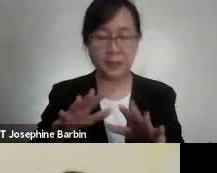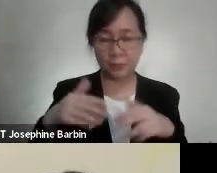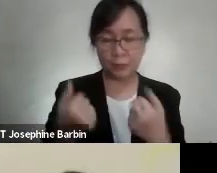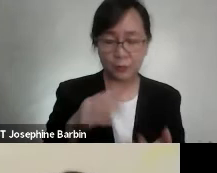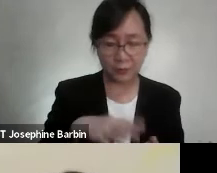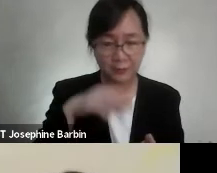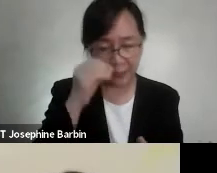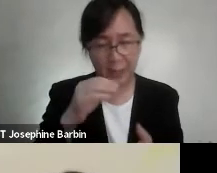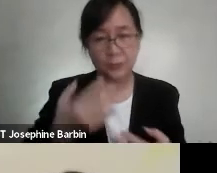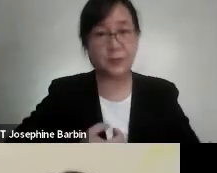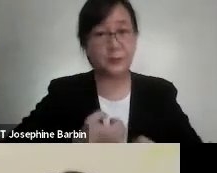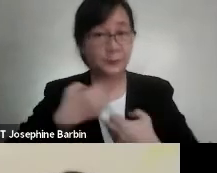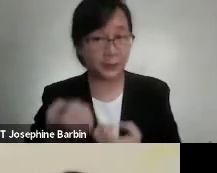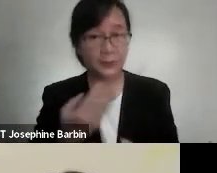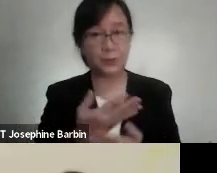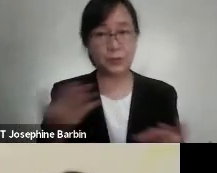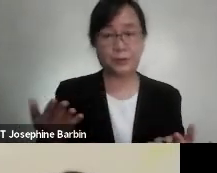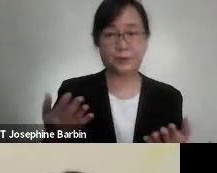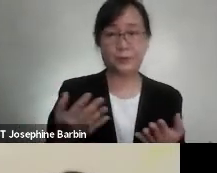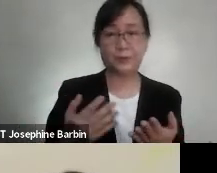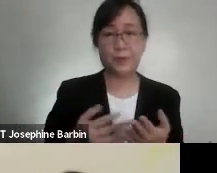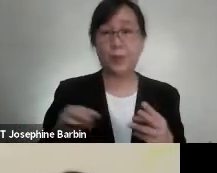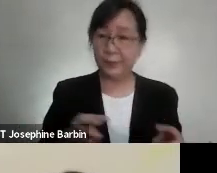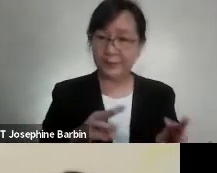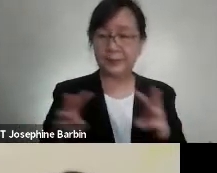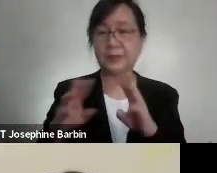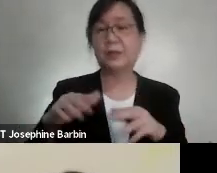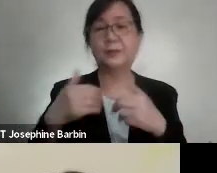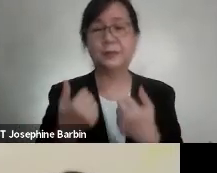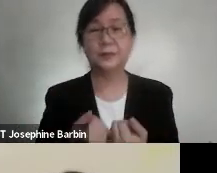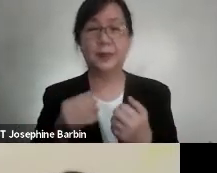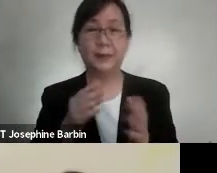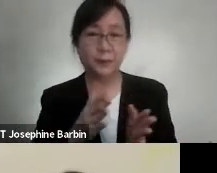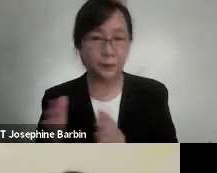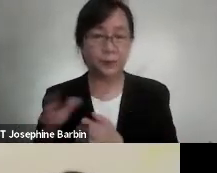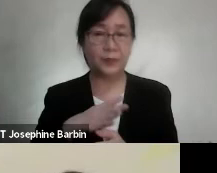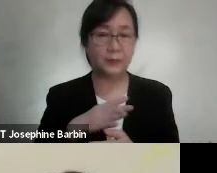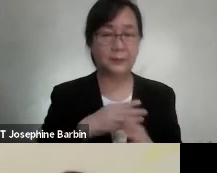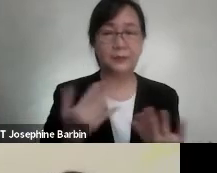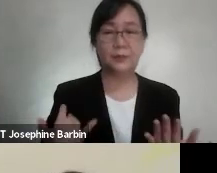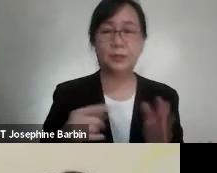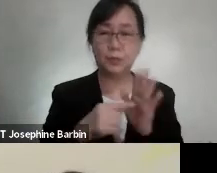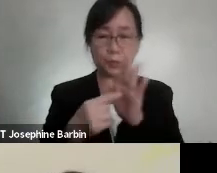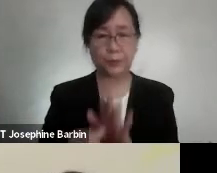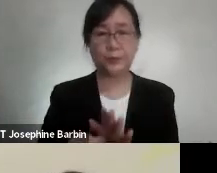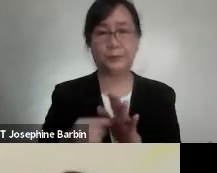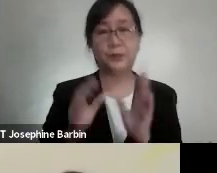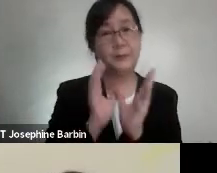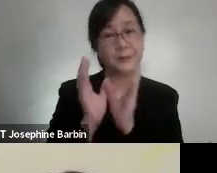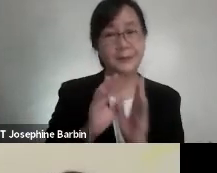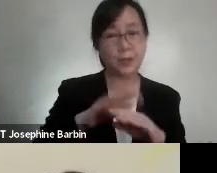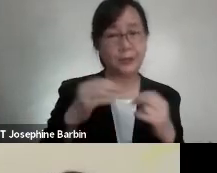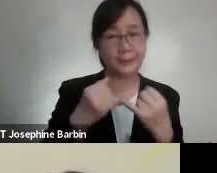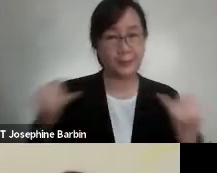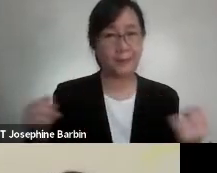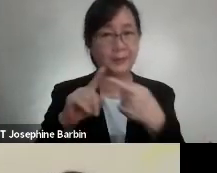learn how to express themselves in ways that are appropriate, and for platforms to take responsibility for ensuring that the communities online are positive